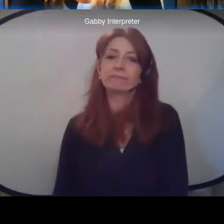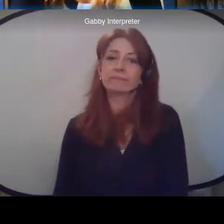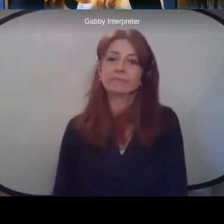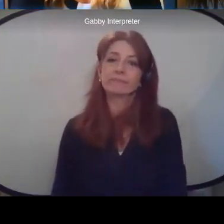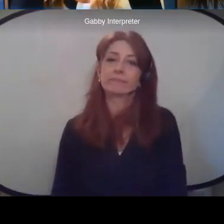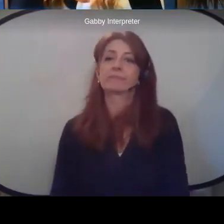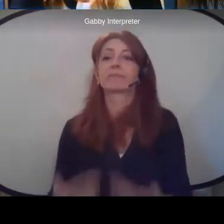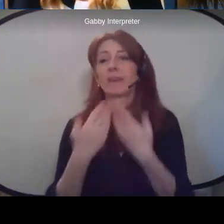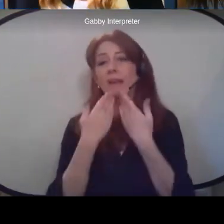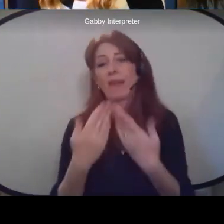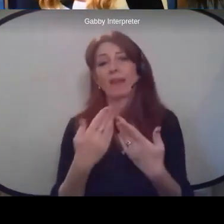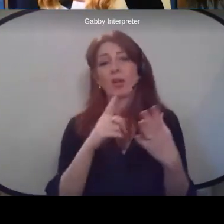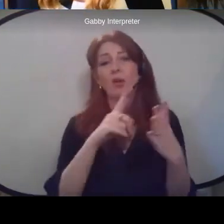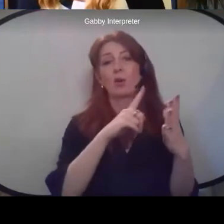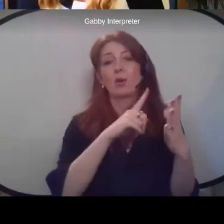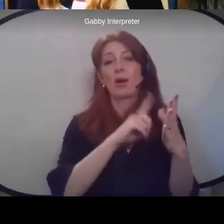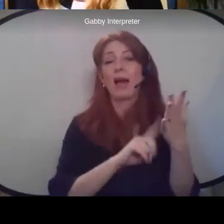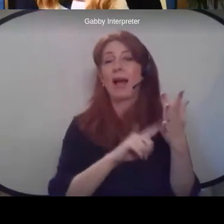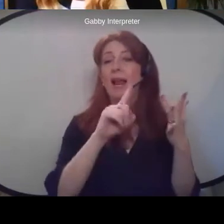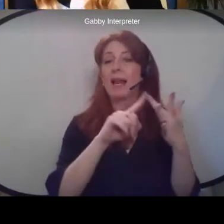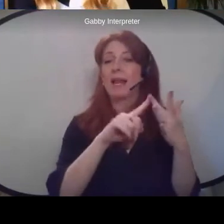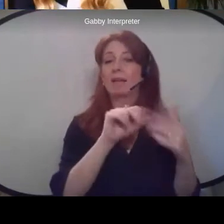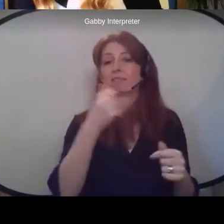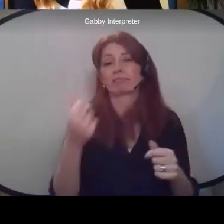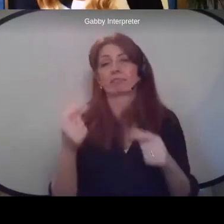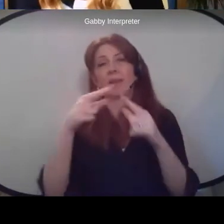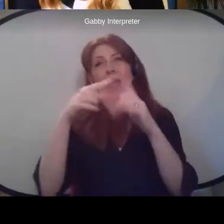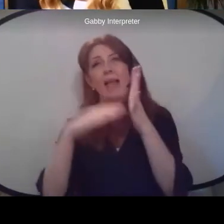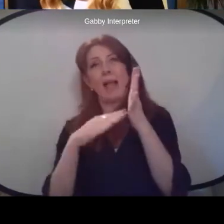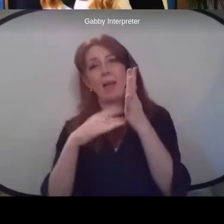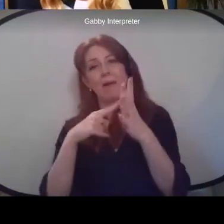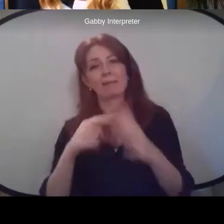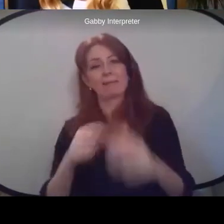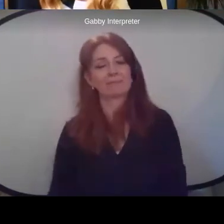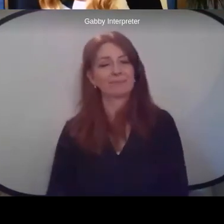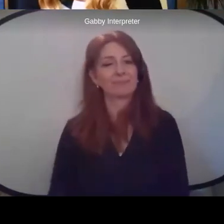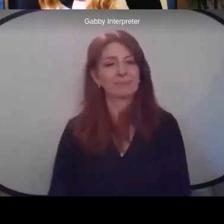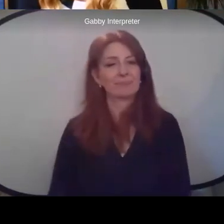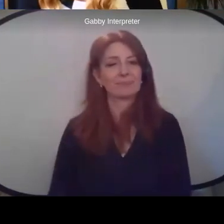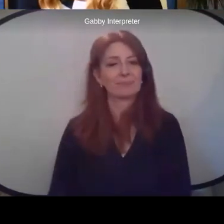Thank you, Ali. And then Emma, we're coming last but not least.